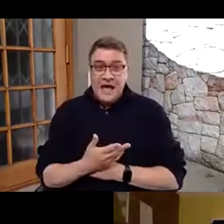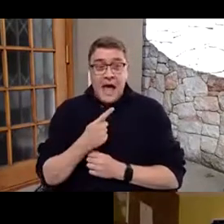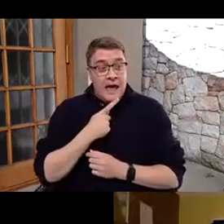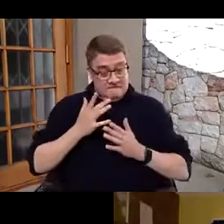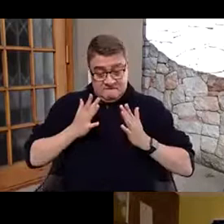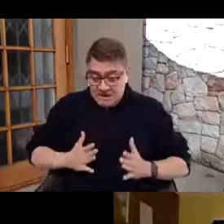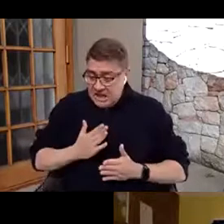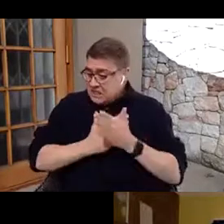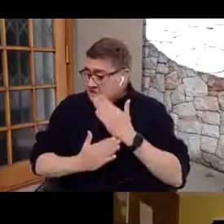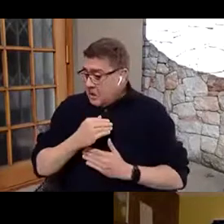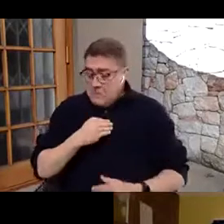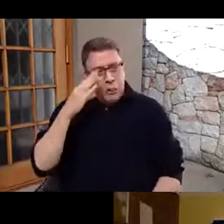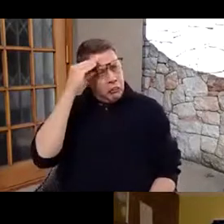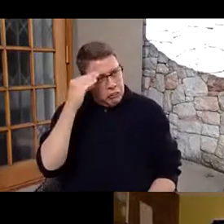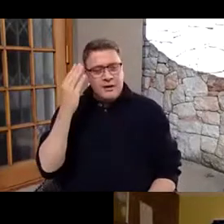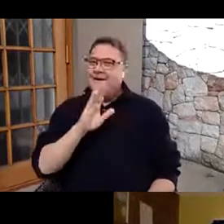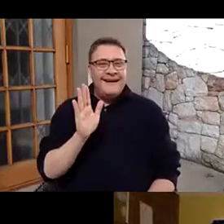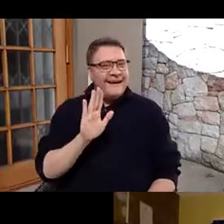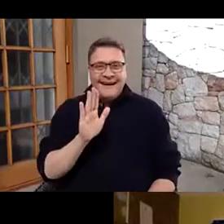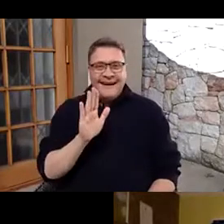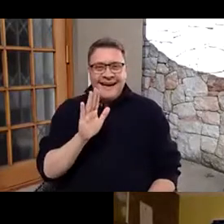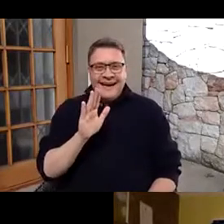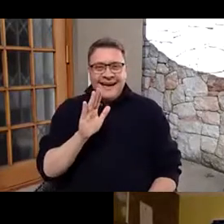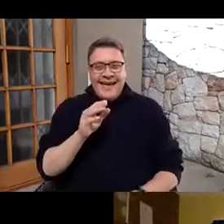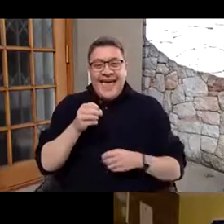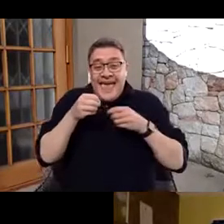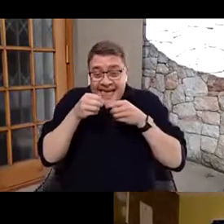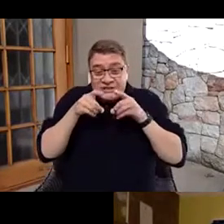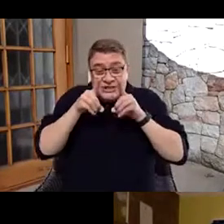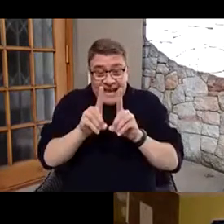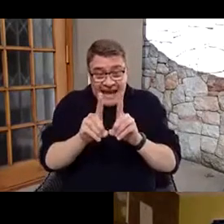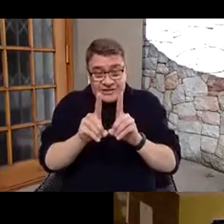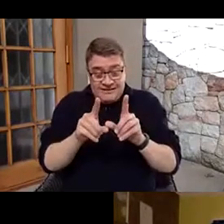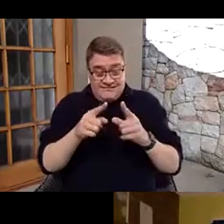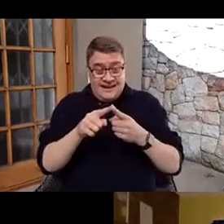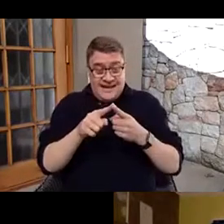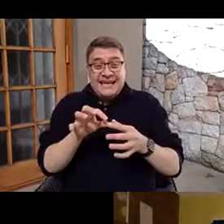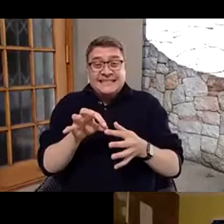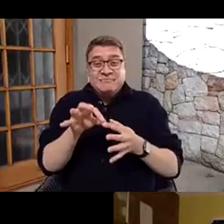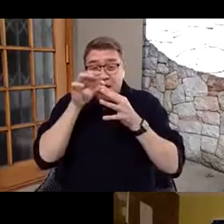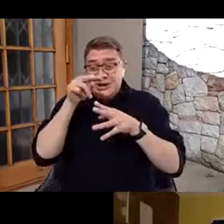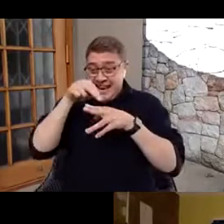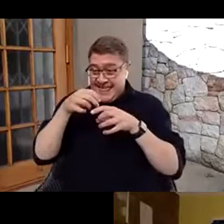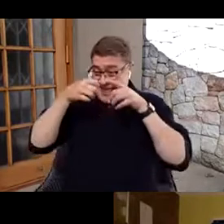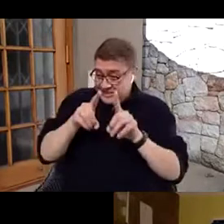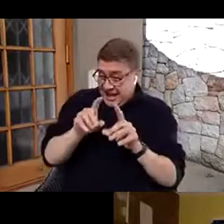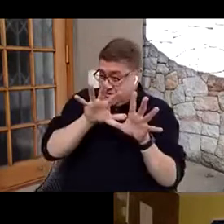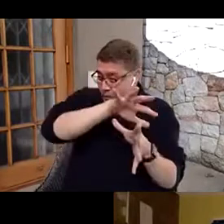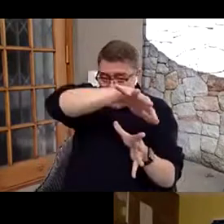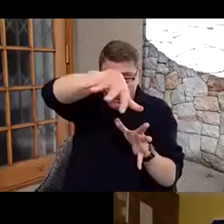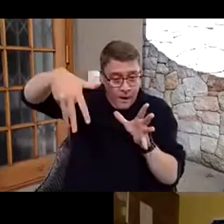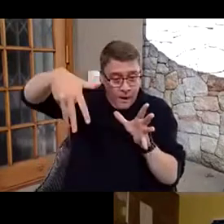not intellectually impaired. So education, and especially special needs education as a whole, it should be the